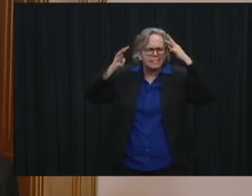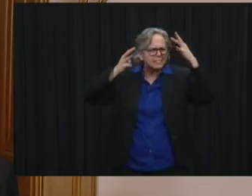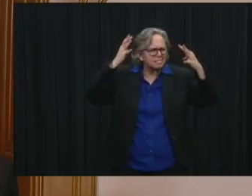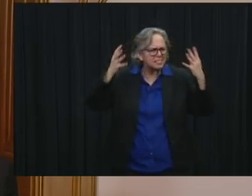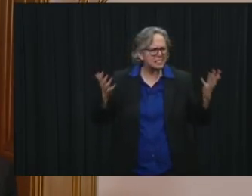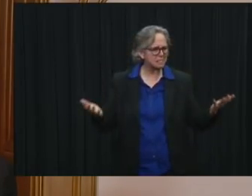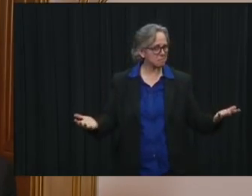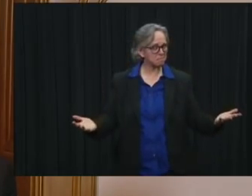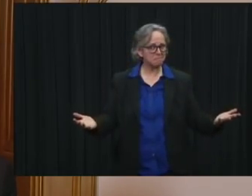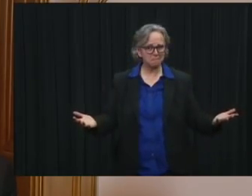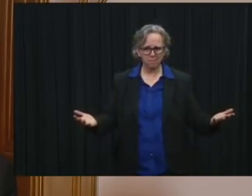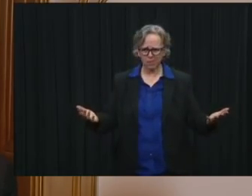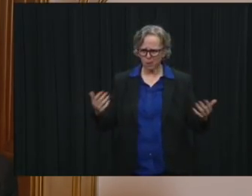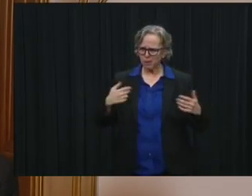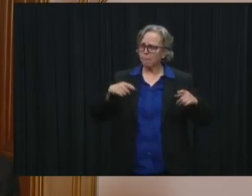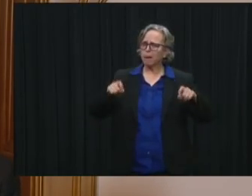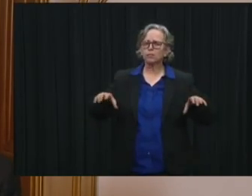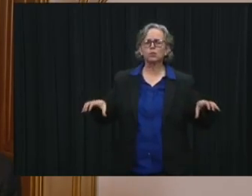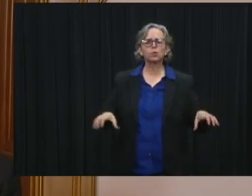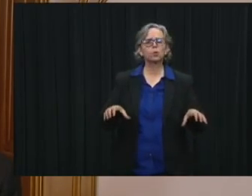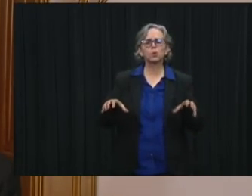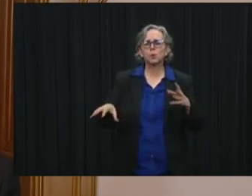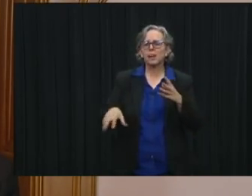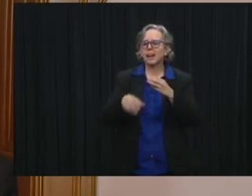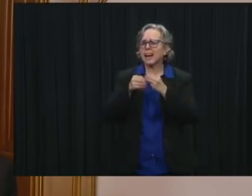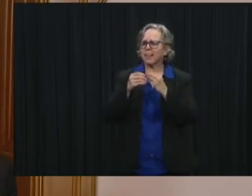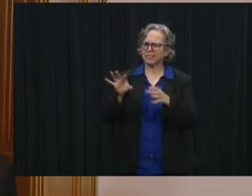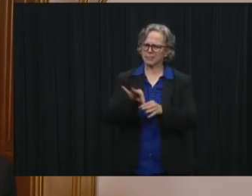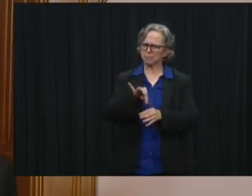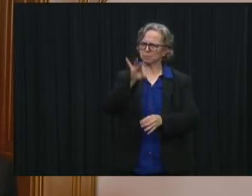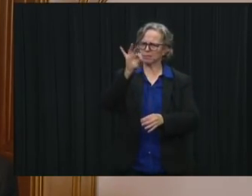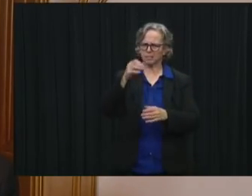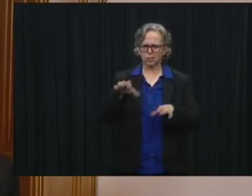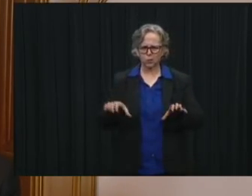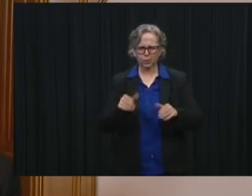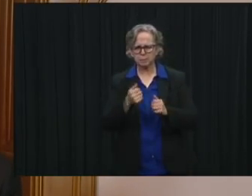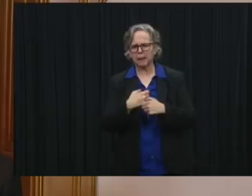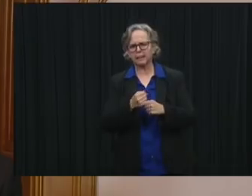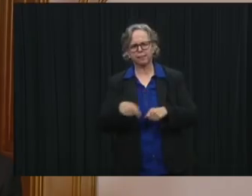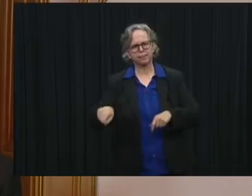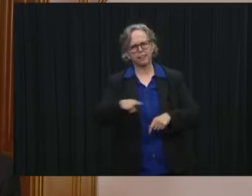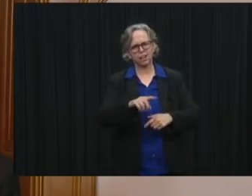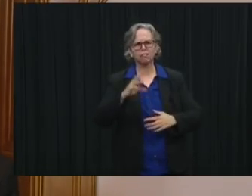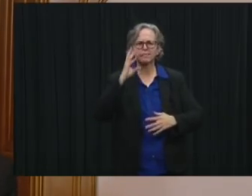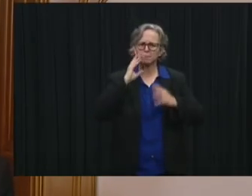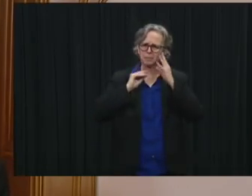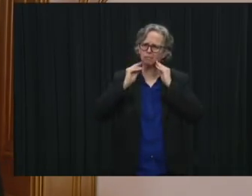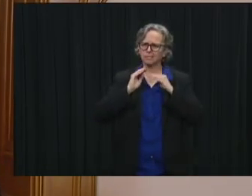have to do extra special things with our kids to make it really good. Thank you.